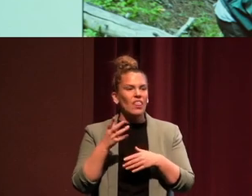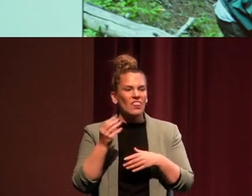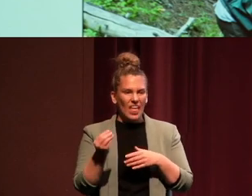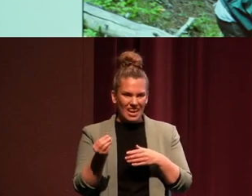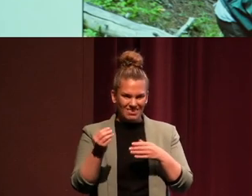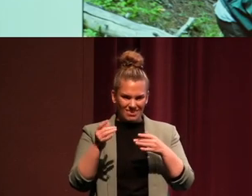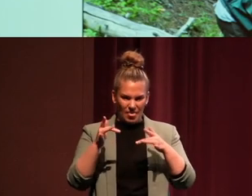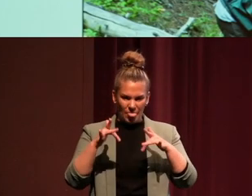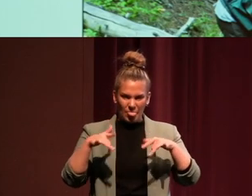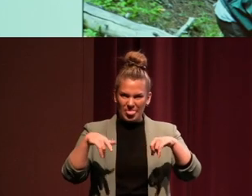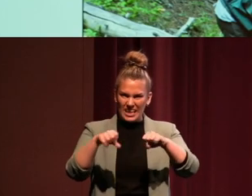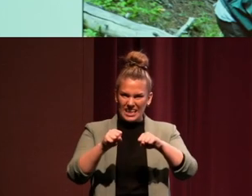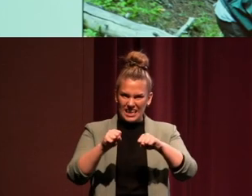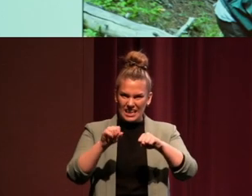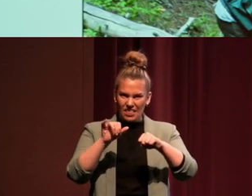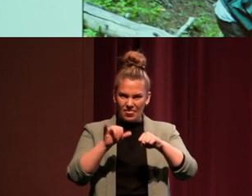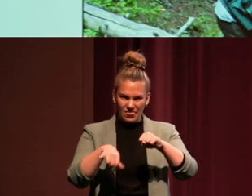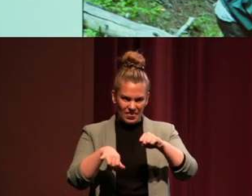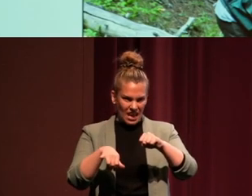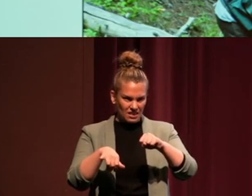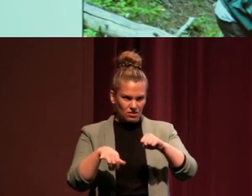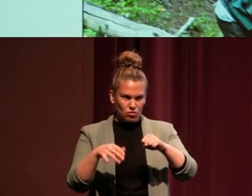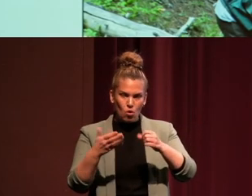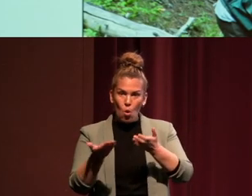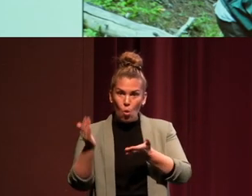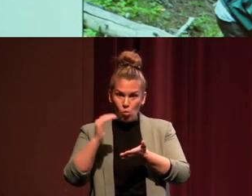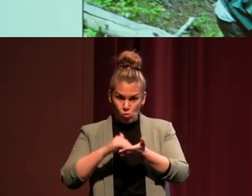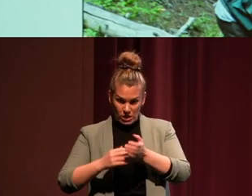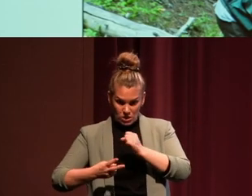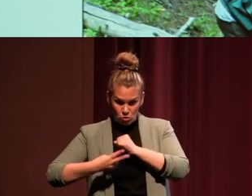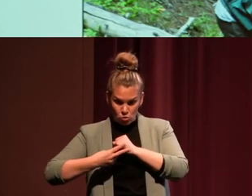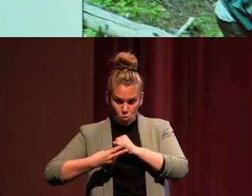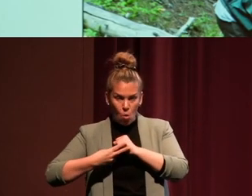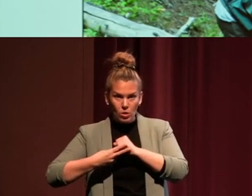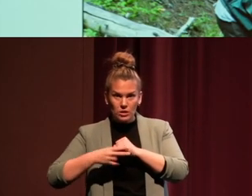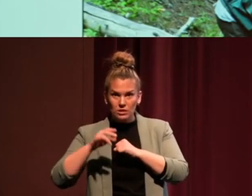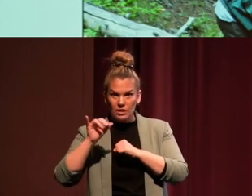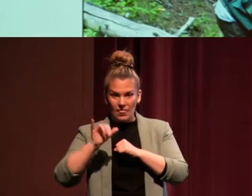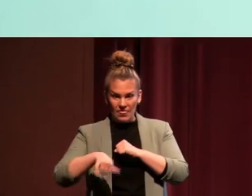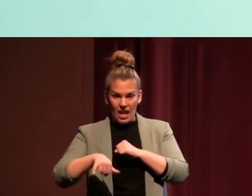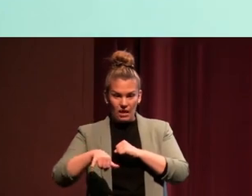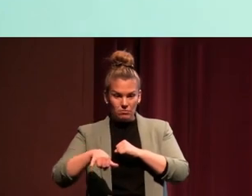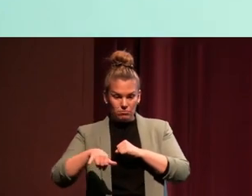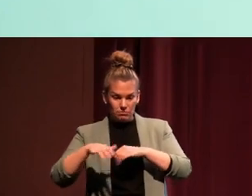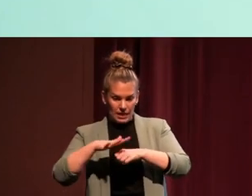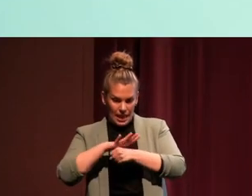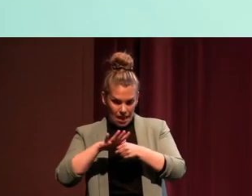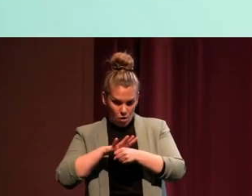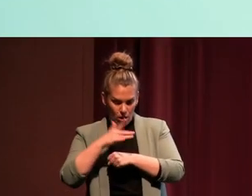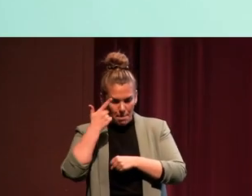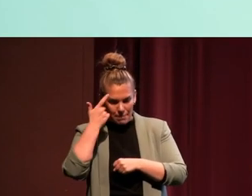increases diversity of understory vegetation because there's more solar radiation reaching the forest floor.